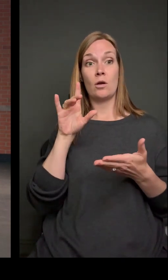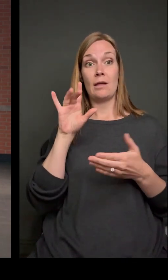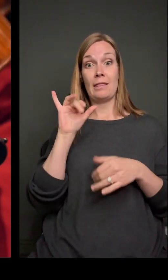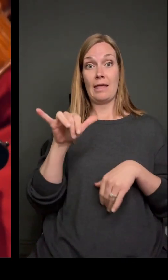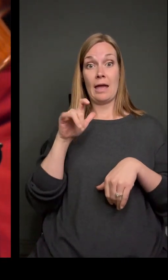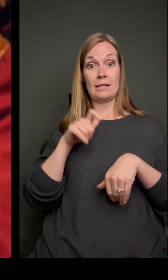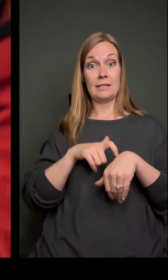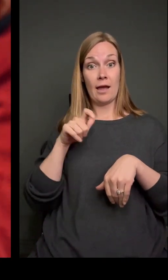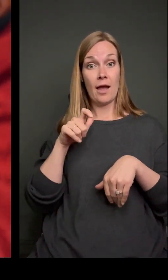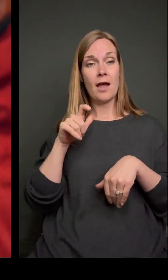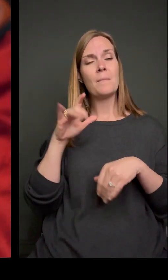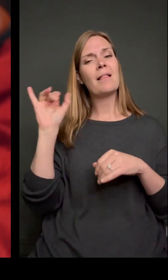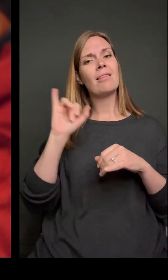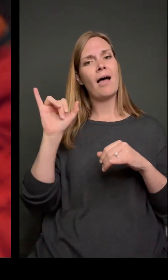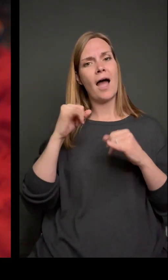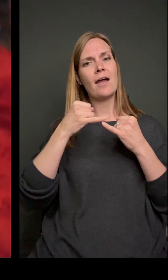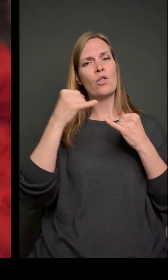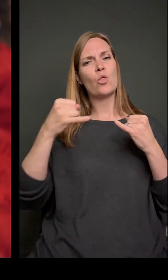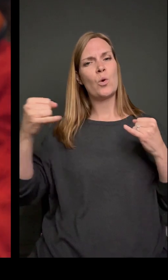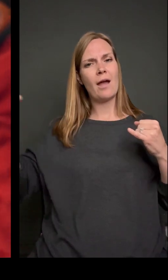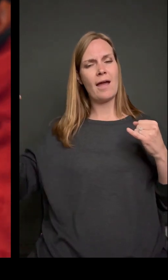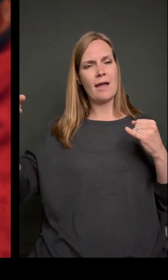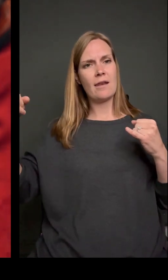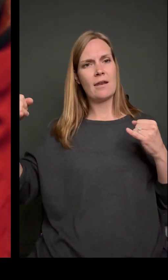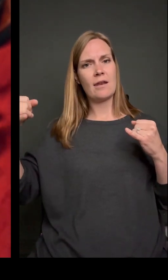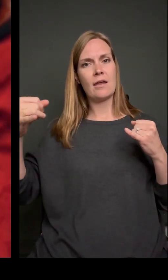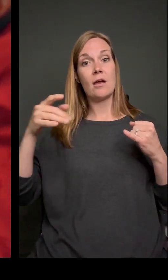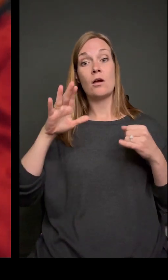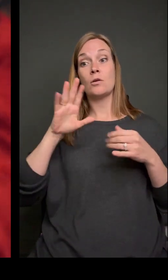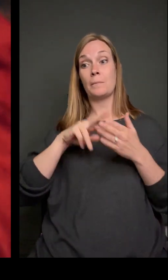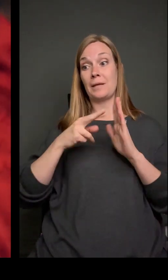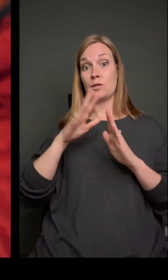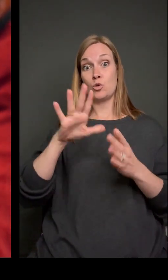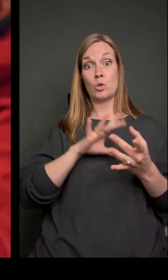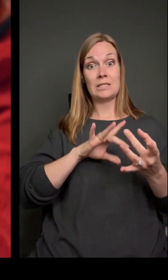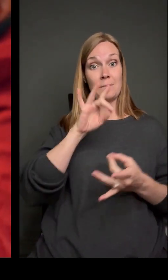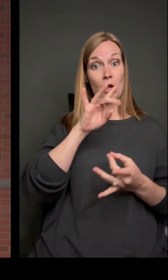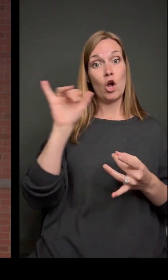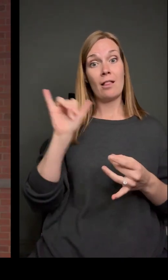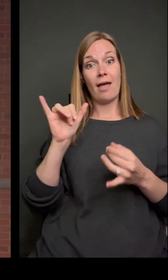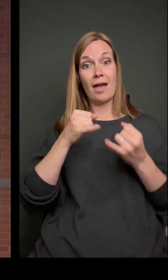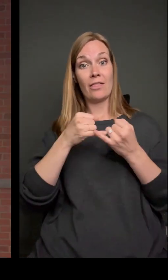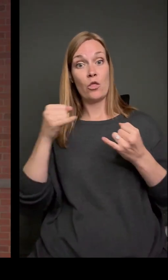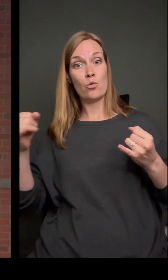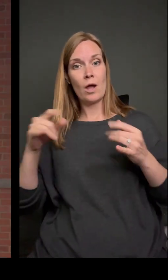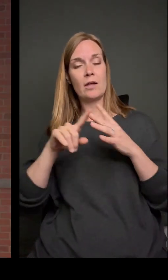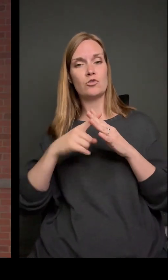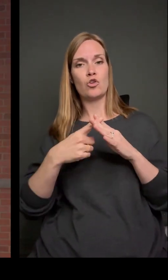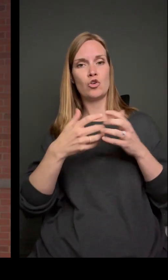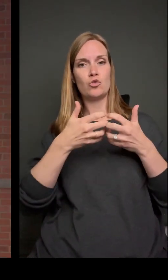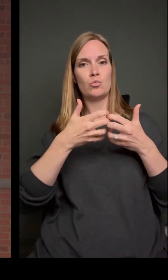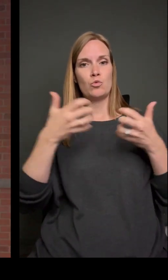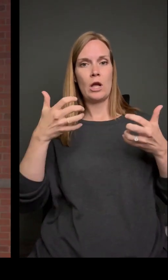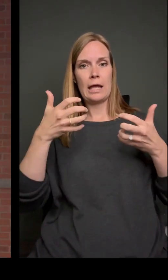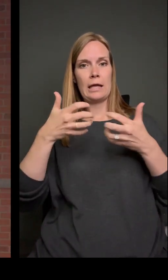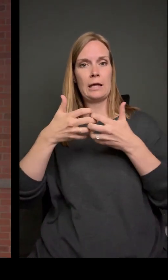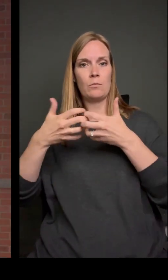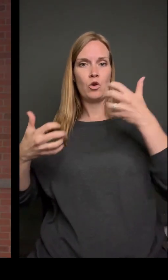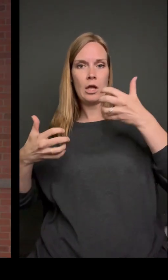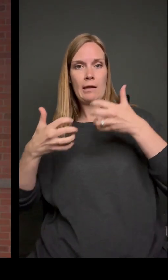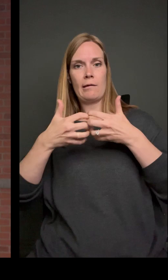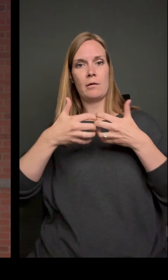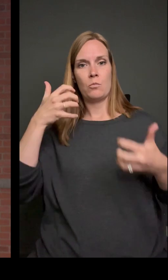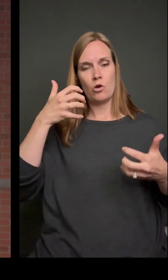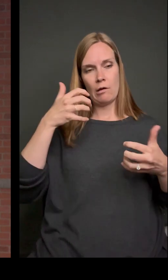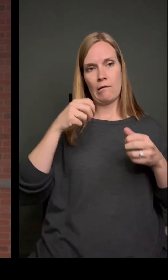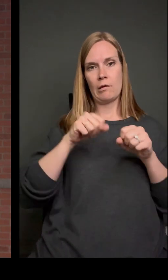spirit, like the thread, begins to break into its many parts. There's a